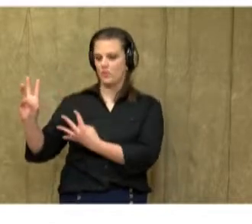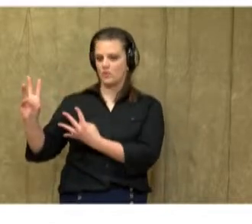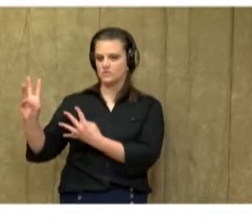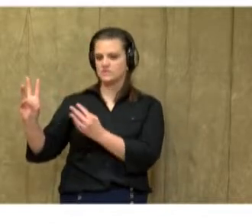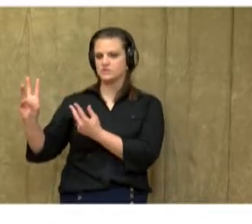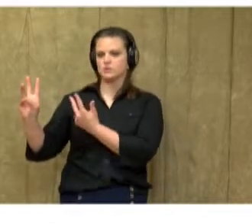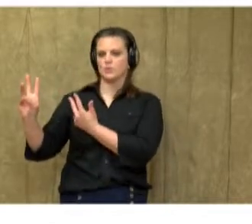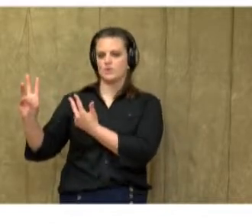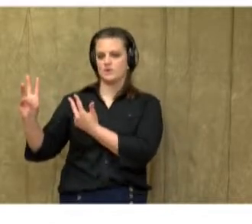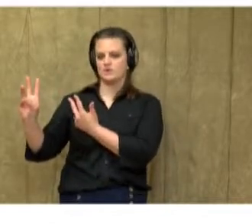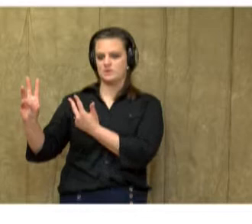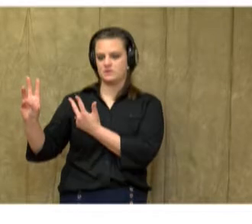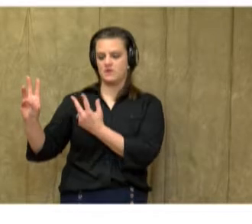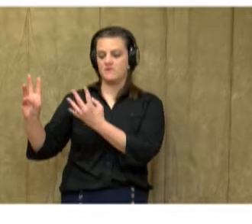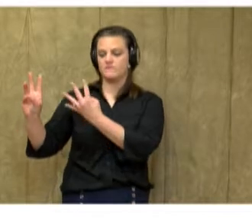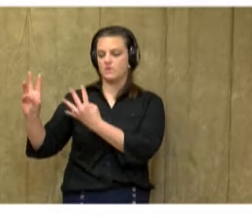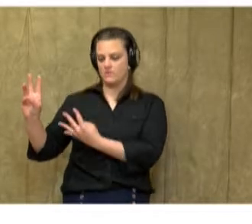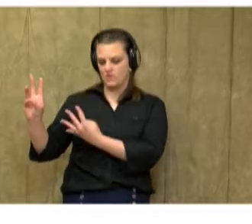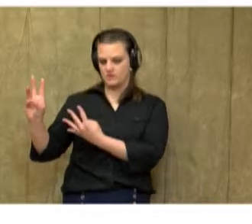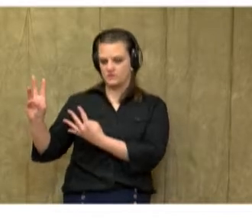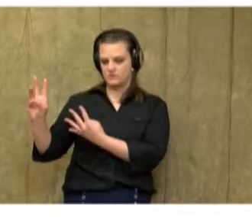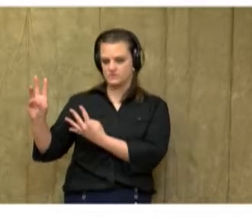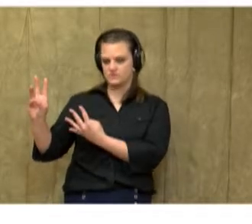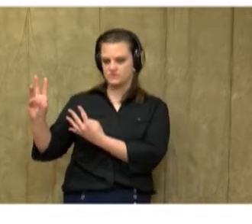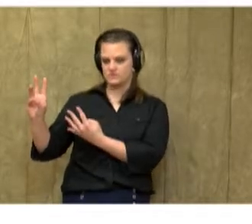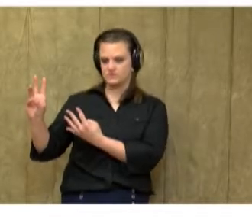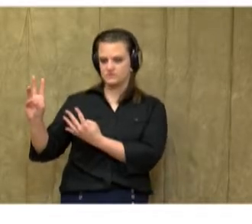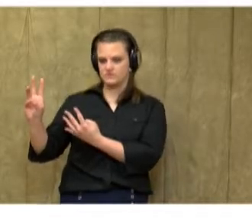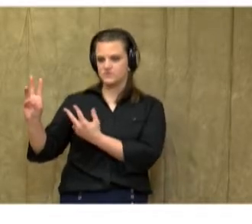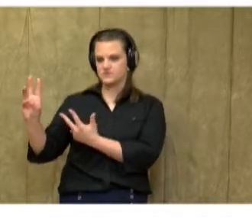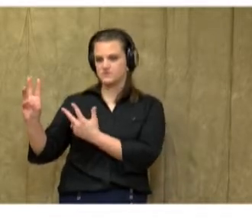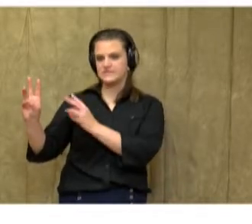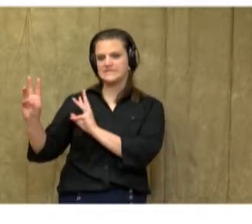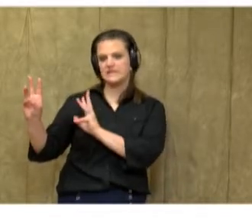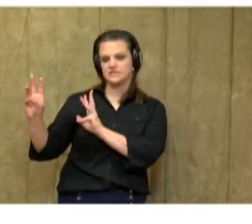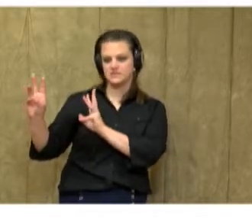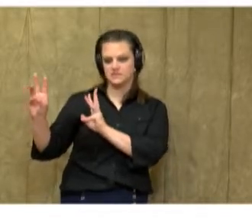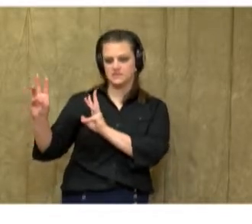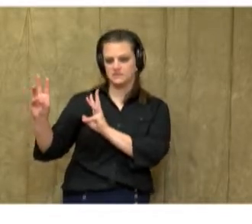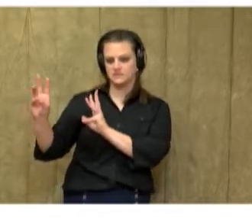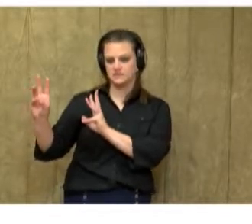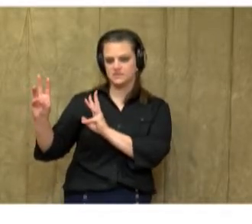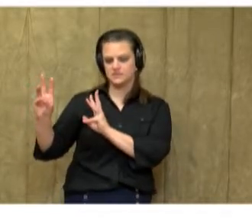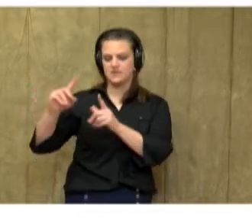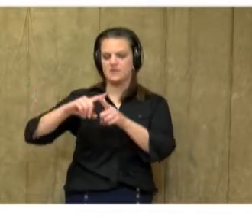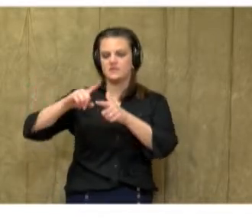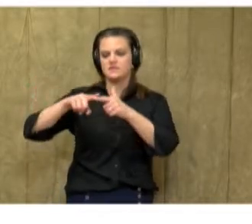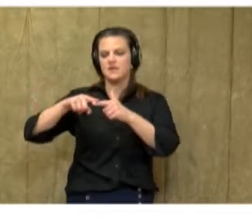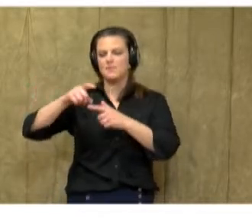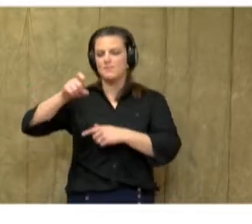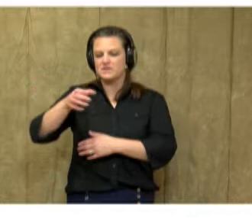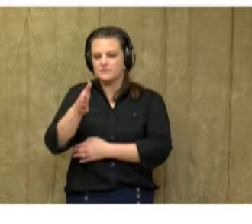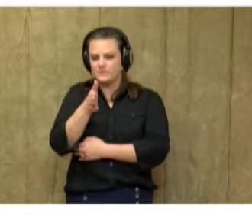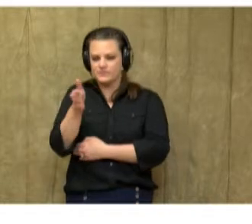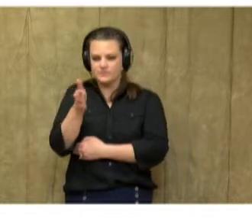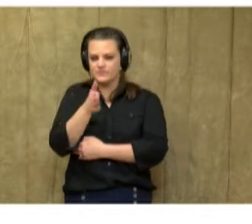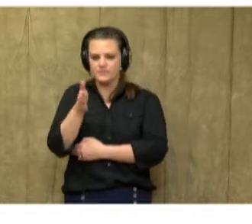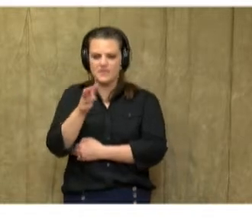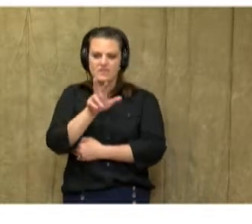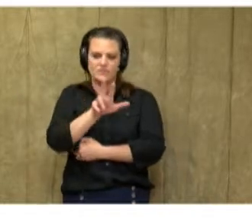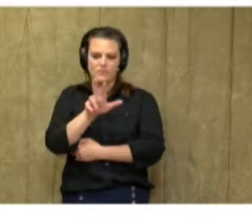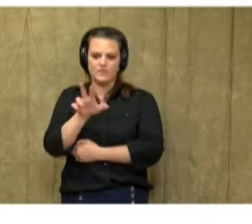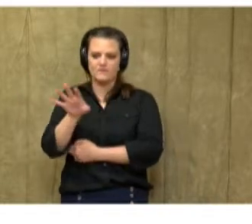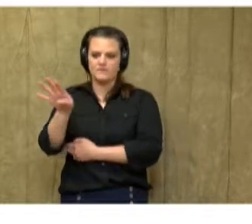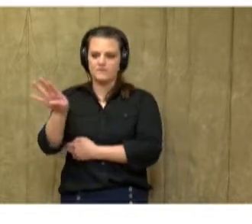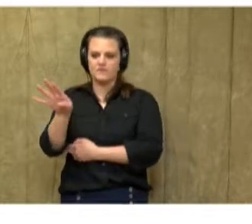is 3 and 4/4 of 6 is 6, then it's got to be between